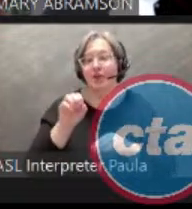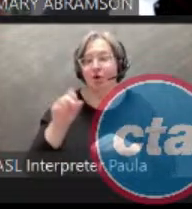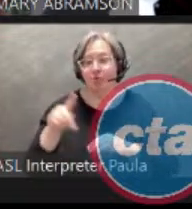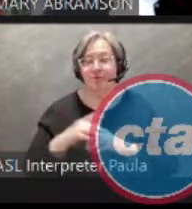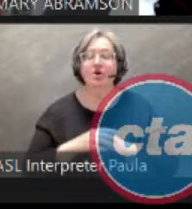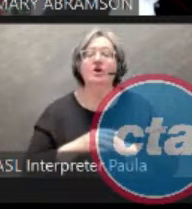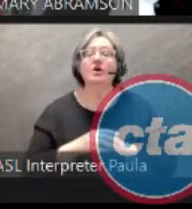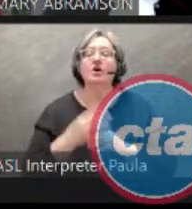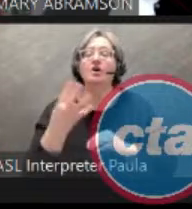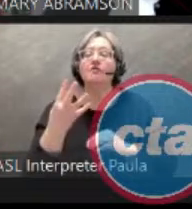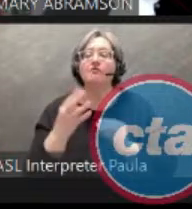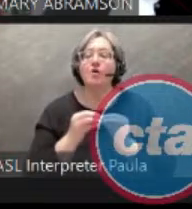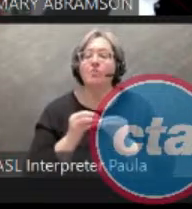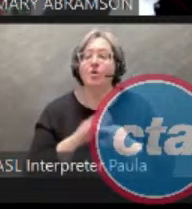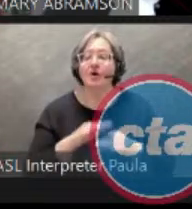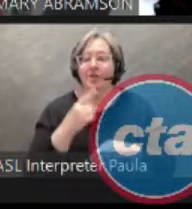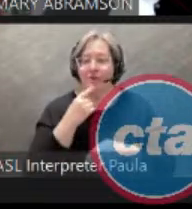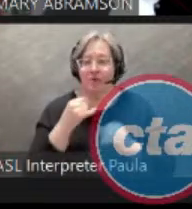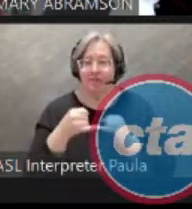then 4 more on the red line.